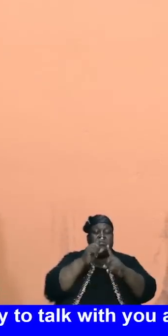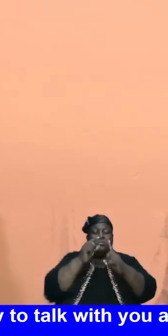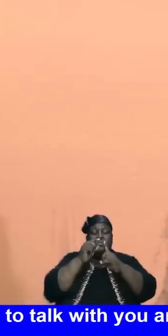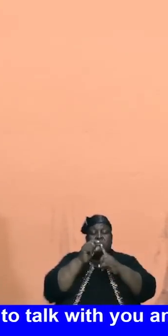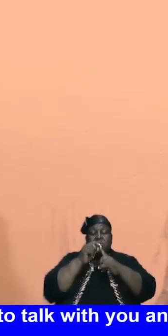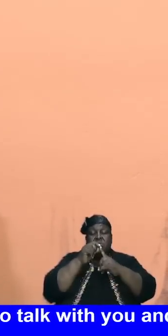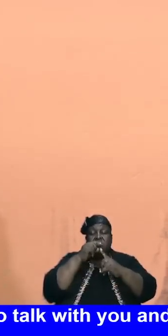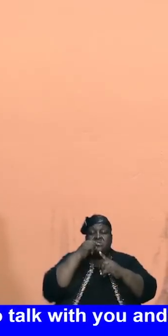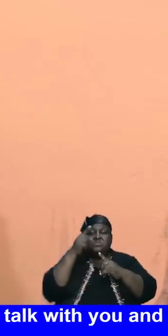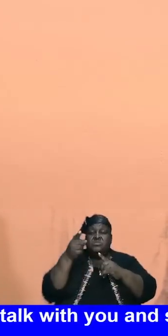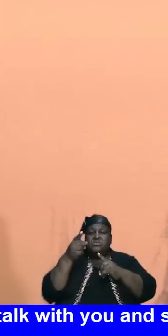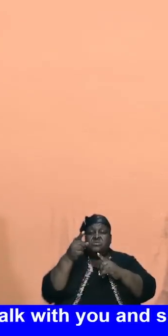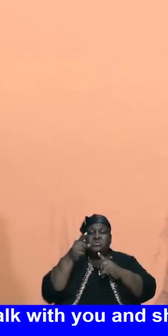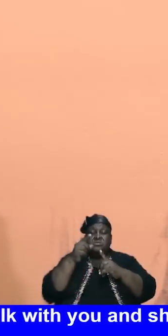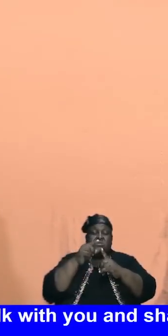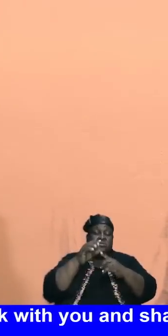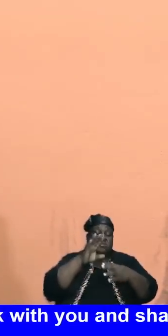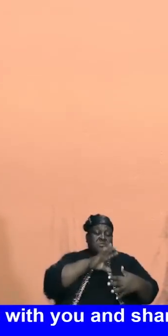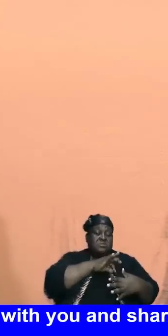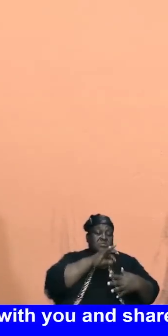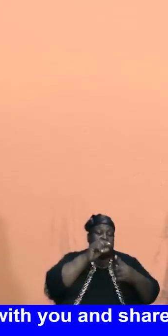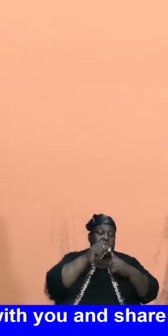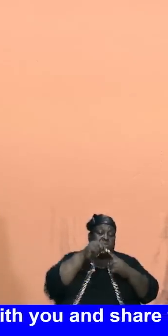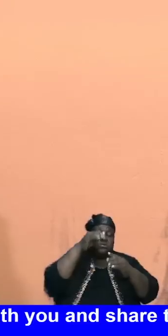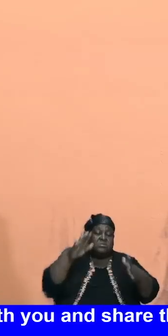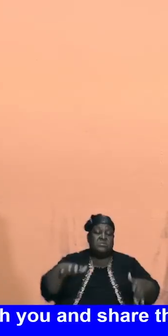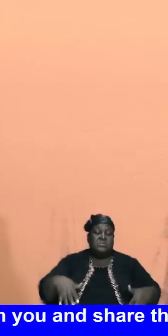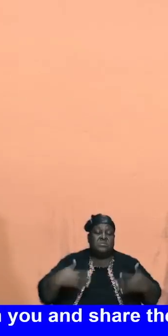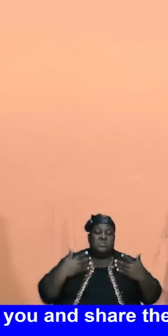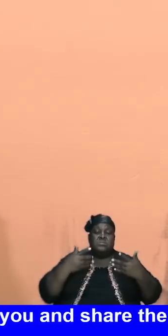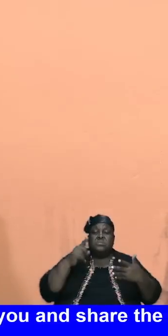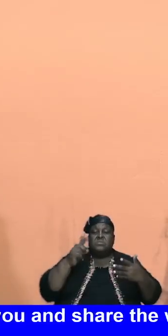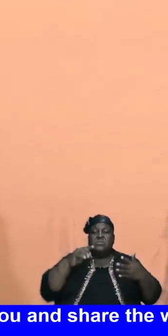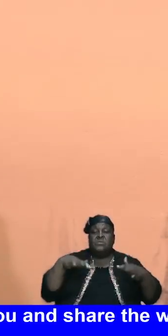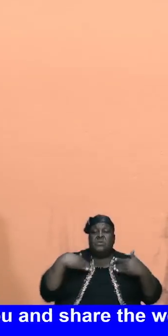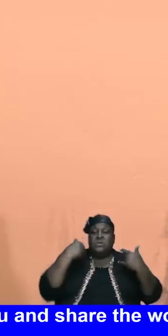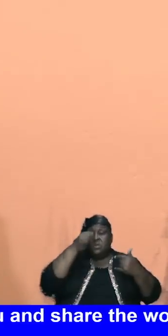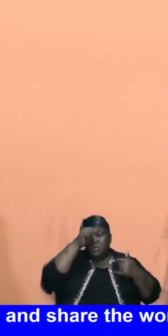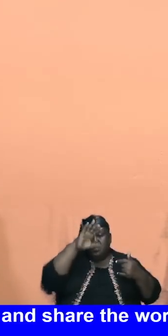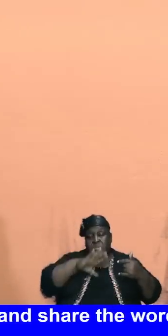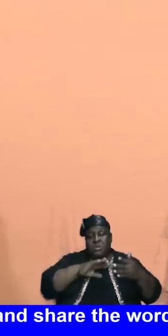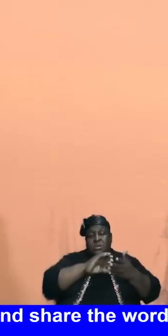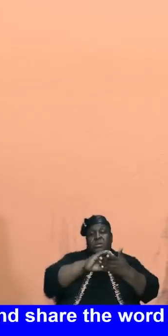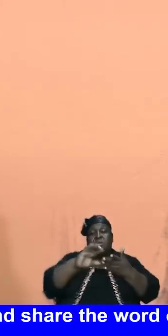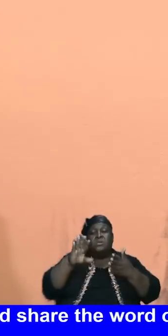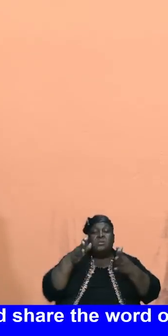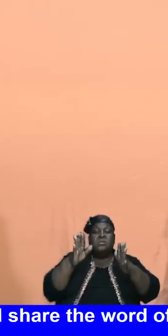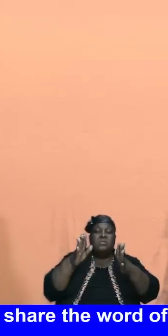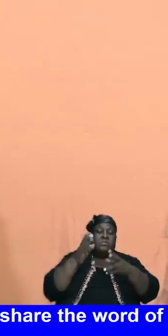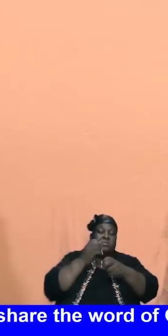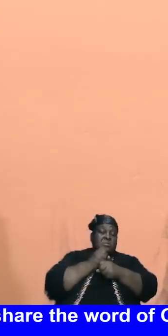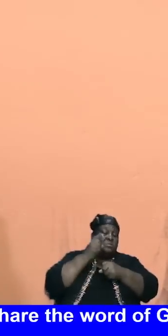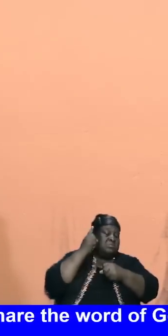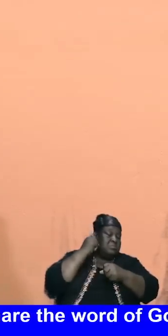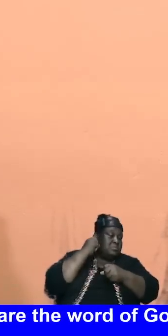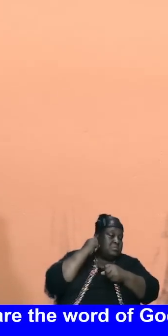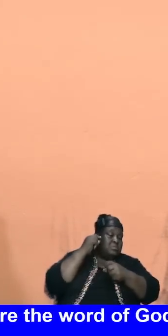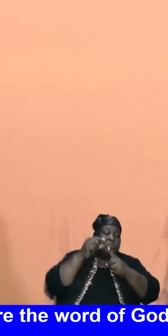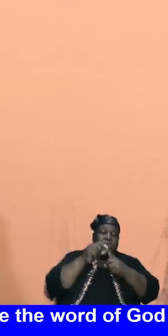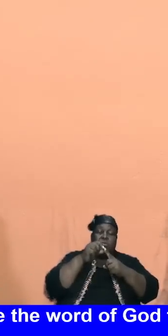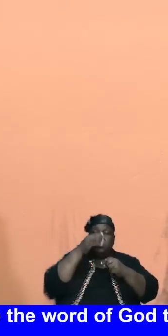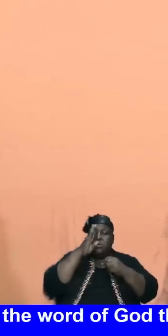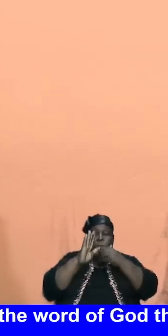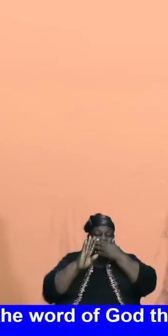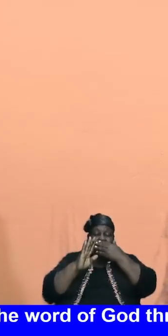spirit, your word is life. You say, wherewithal shall a young man cleanse his ways? By taking heed to the word of